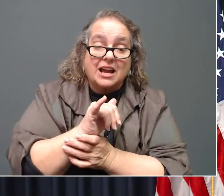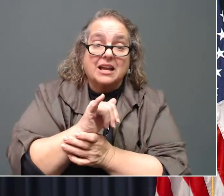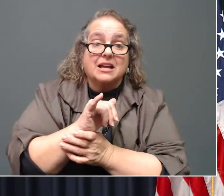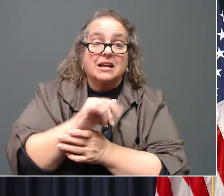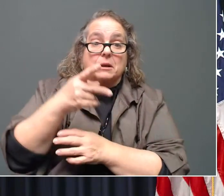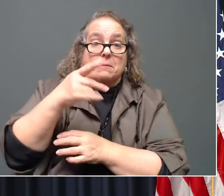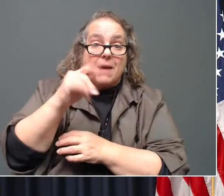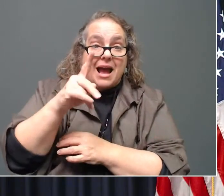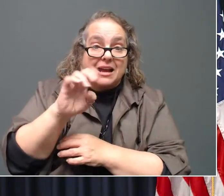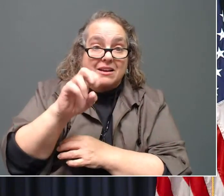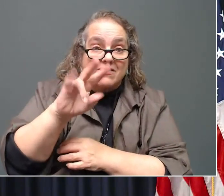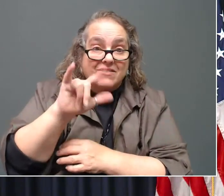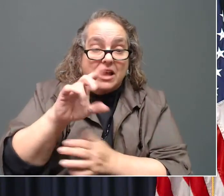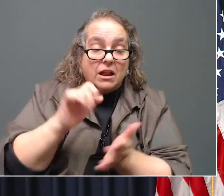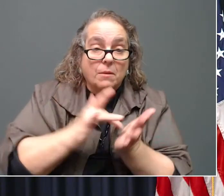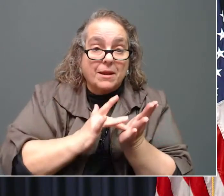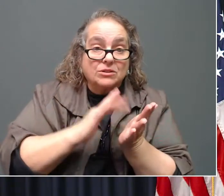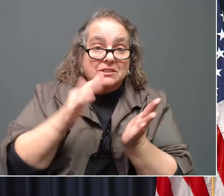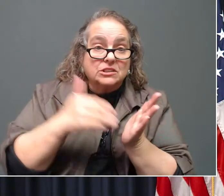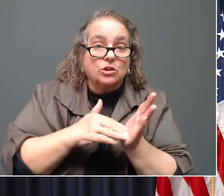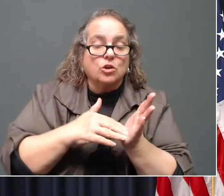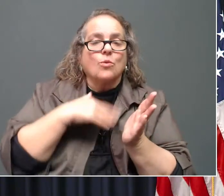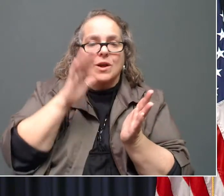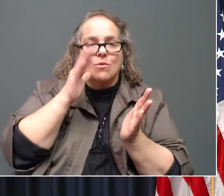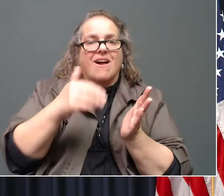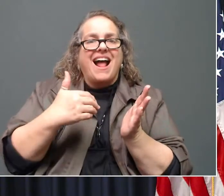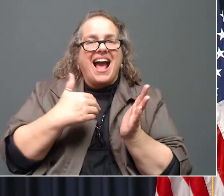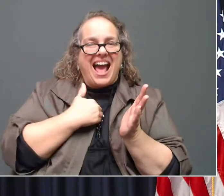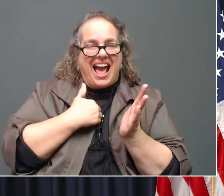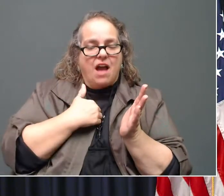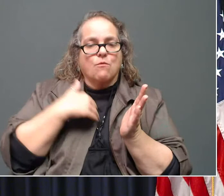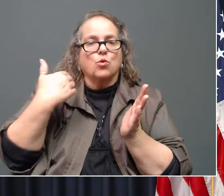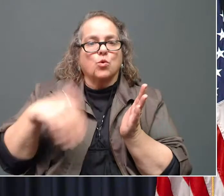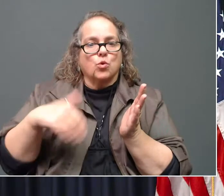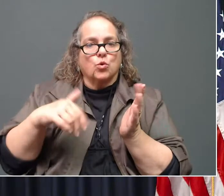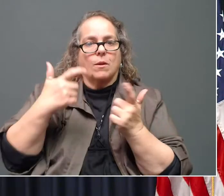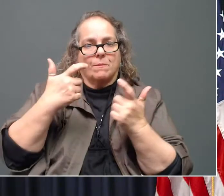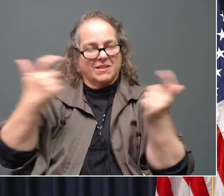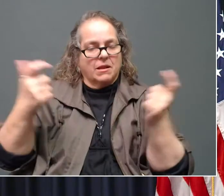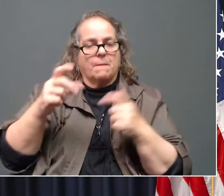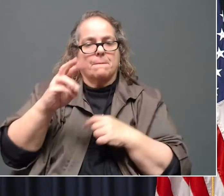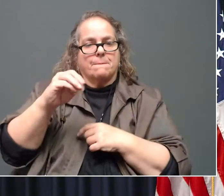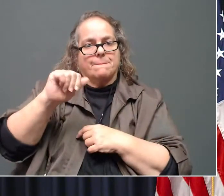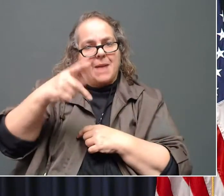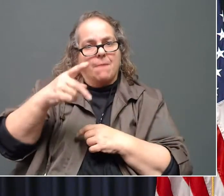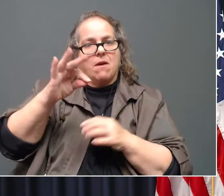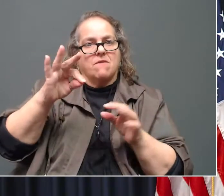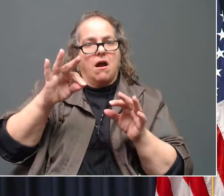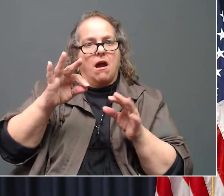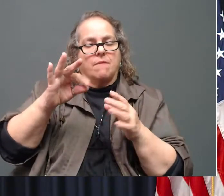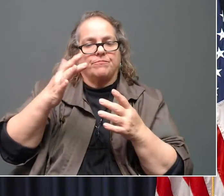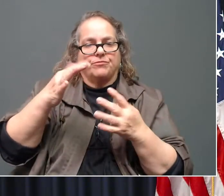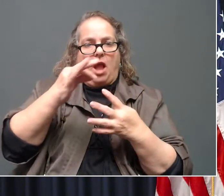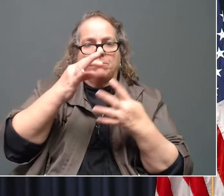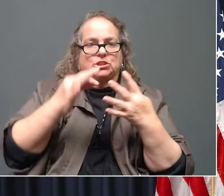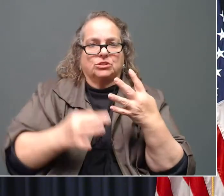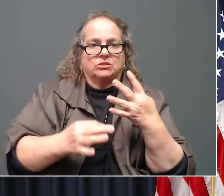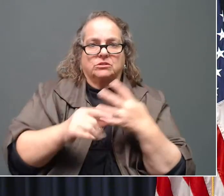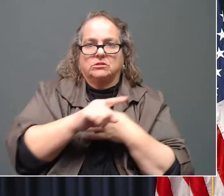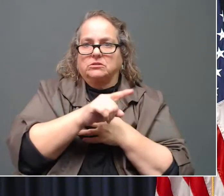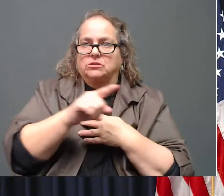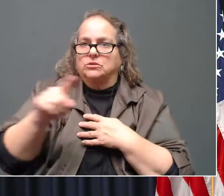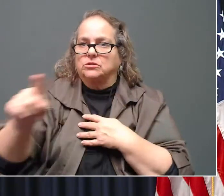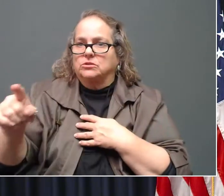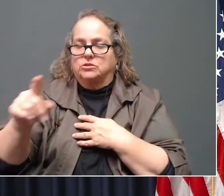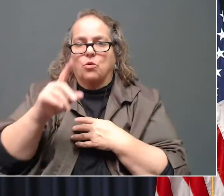Center, that we are going to have an extensive map of options where people can look to get their vaccine. I